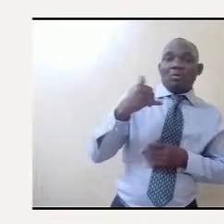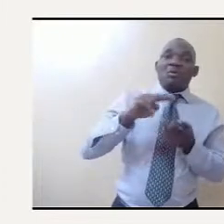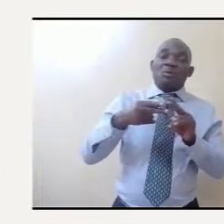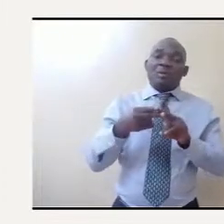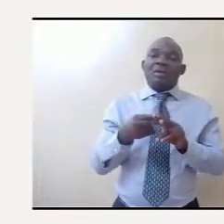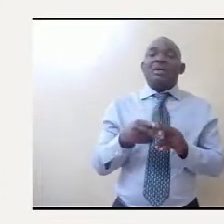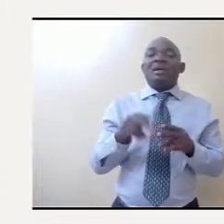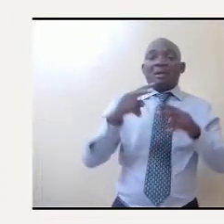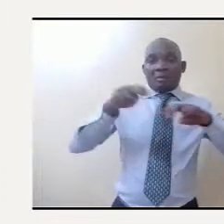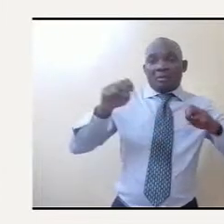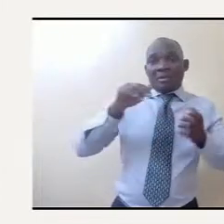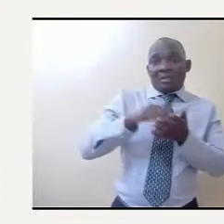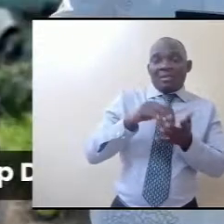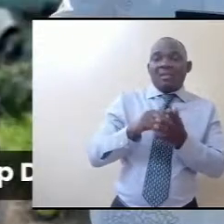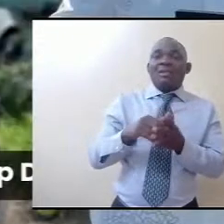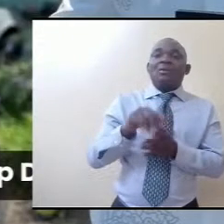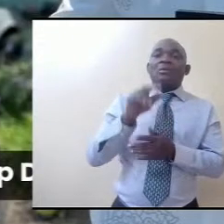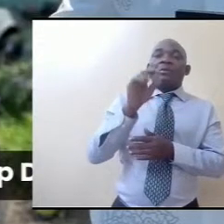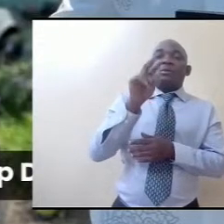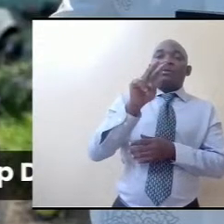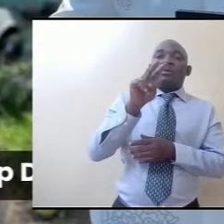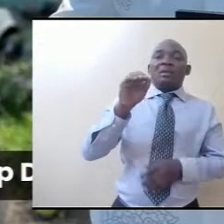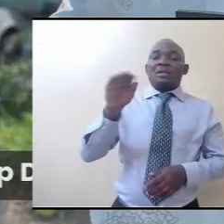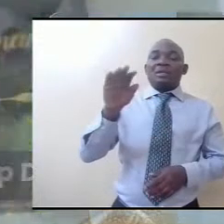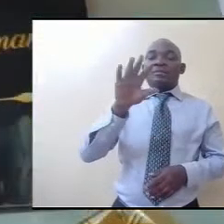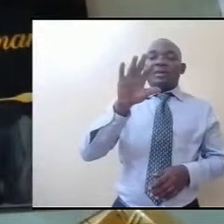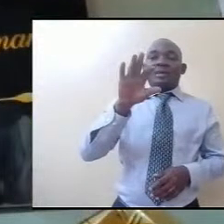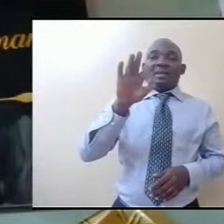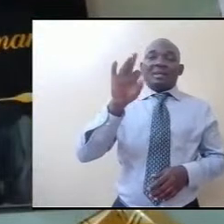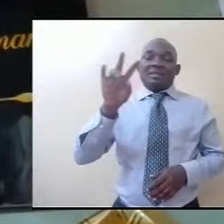+233 209 555 777 or call H4P for further inquiries on